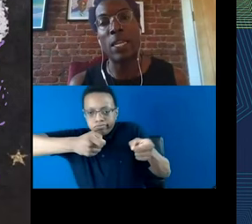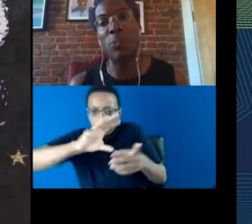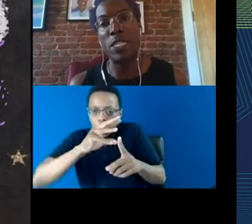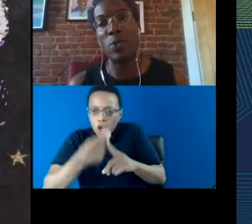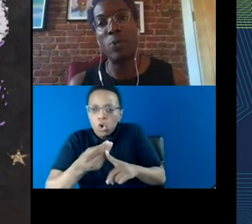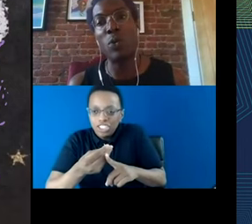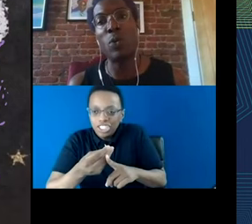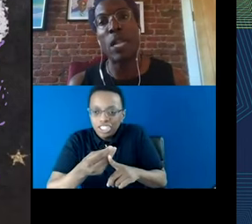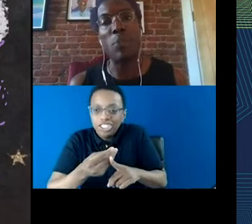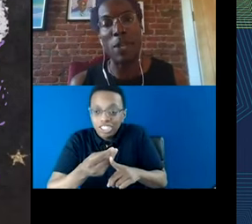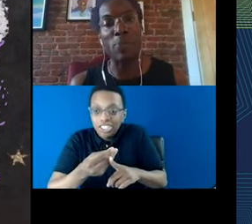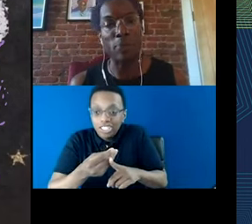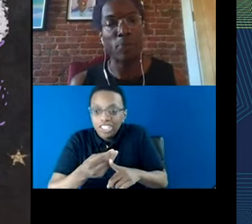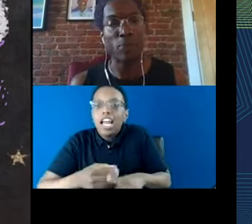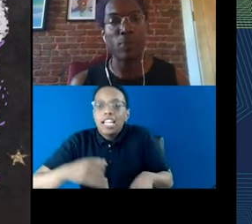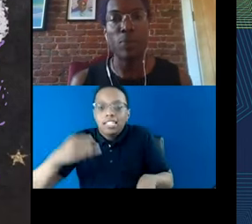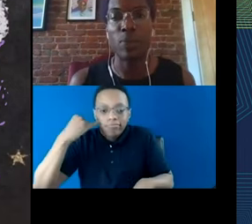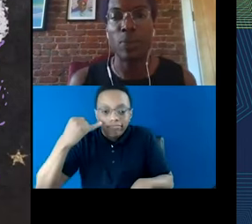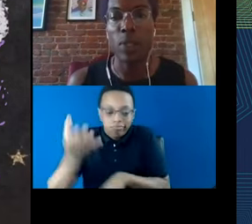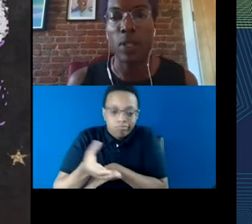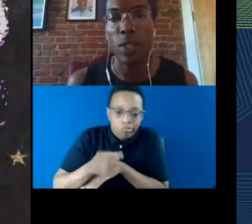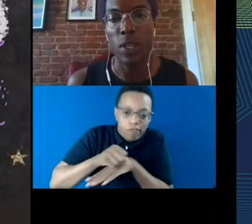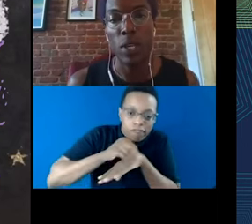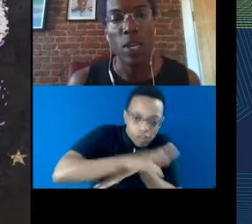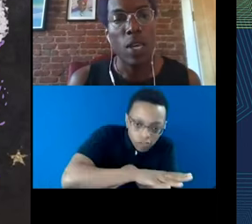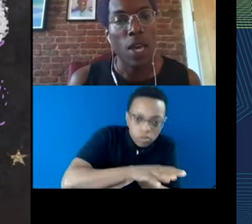they can oppress people who are not men.